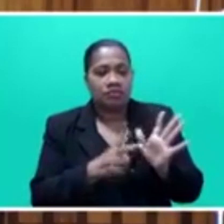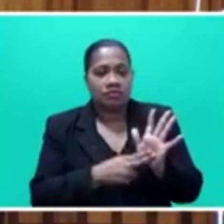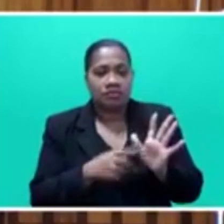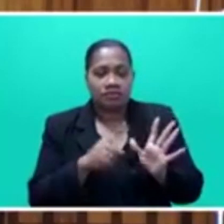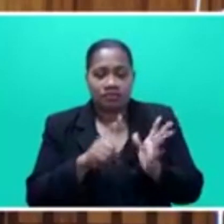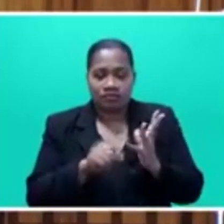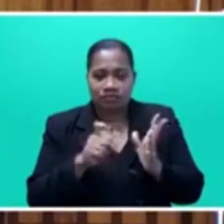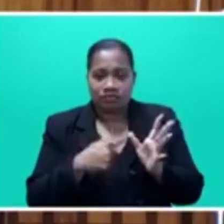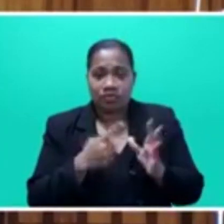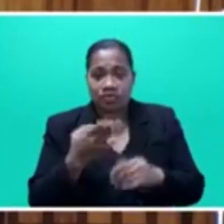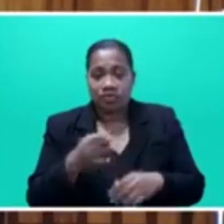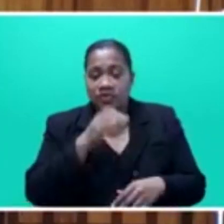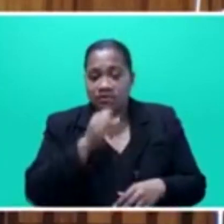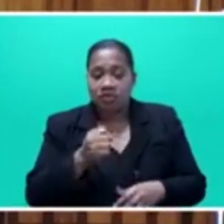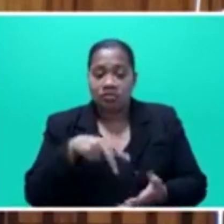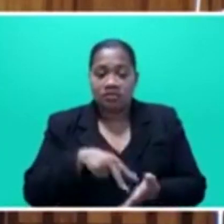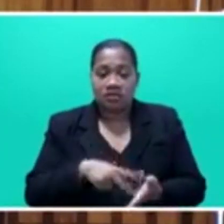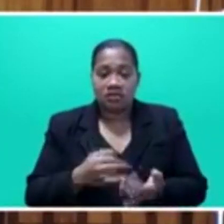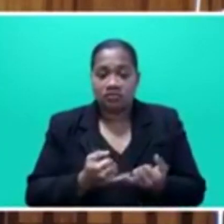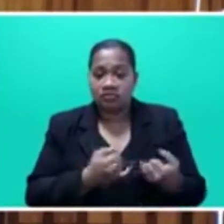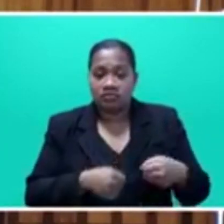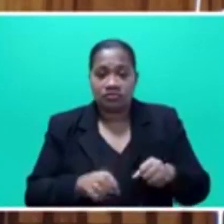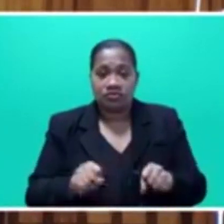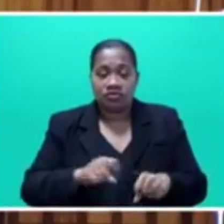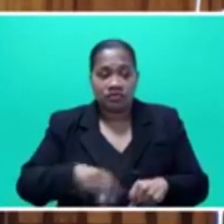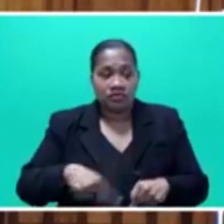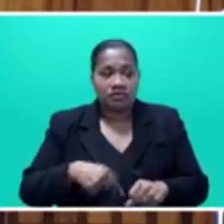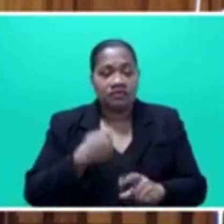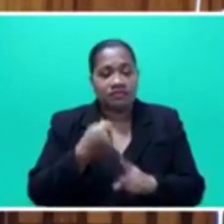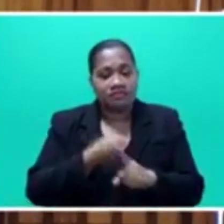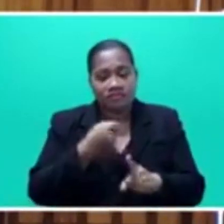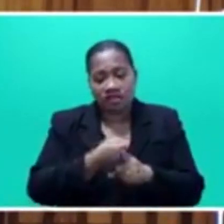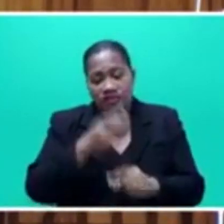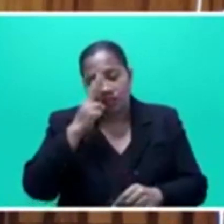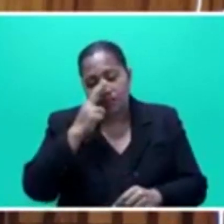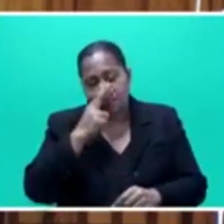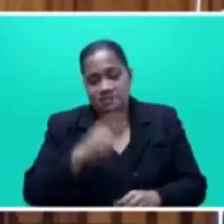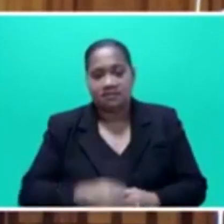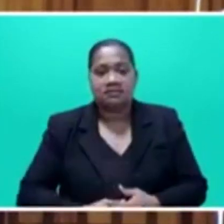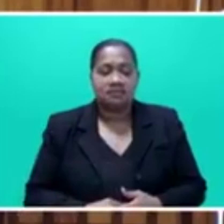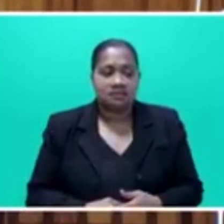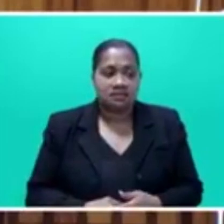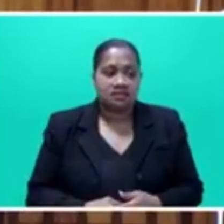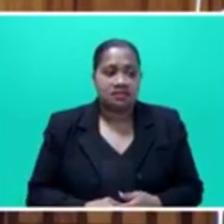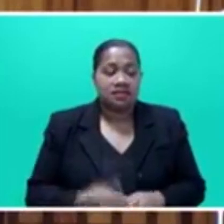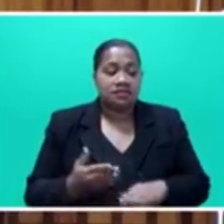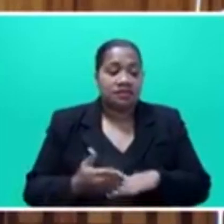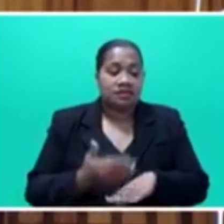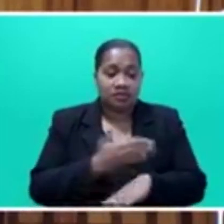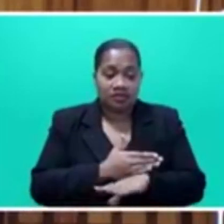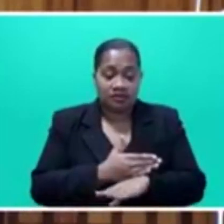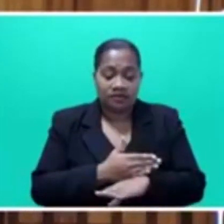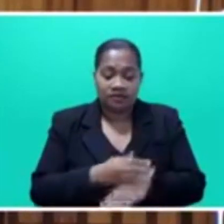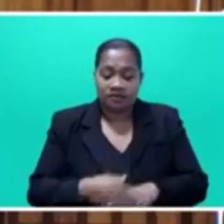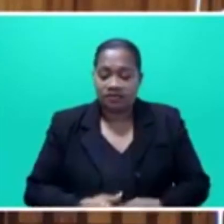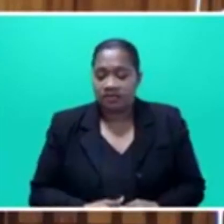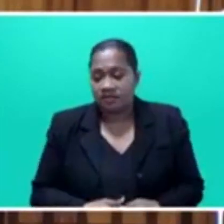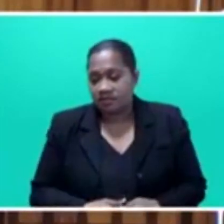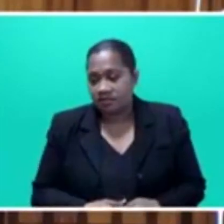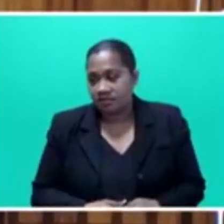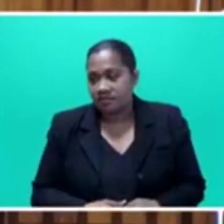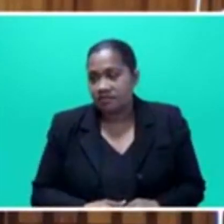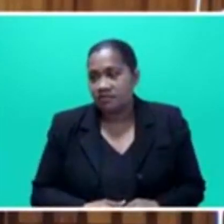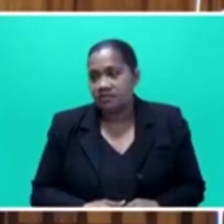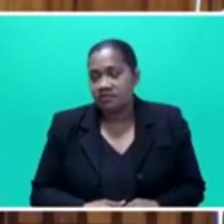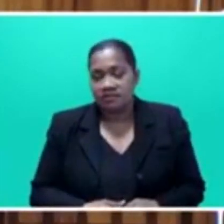who stood in the streets of Suva advocating for racism. Mr. Speaker, sir. Mr. Speaker, sir, Mr. Speaker, sir, I just